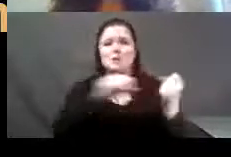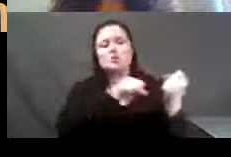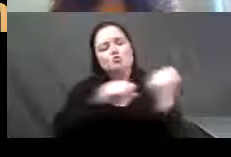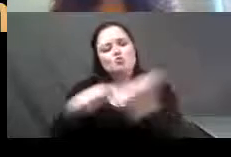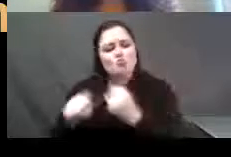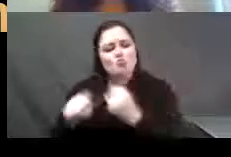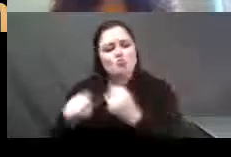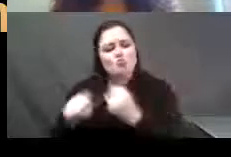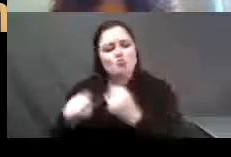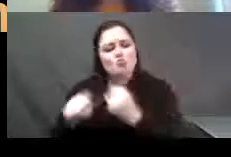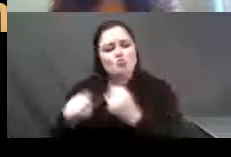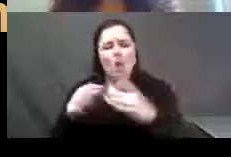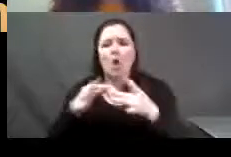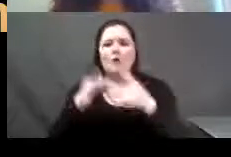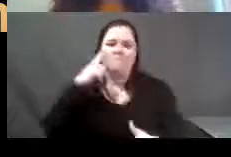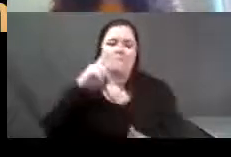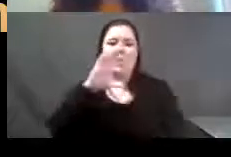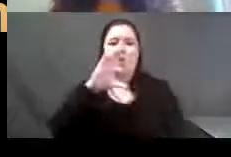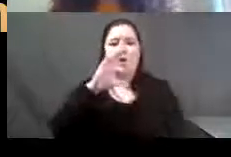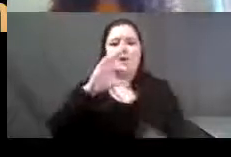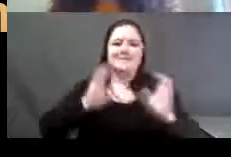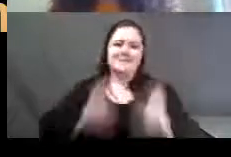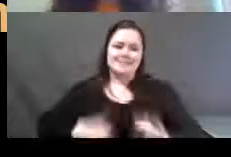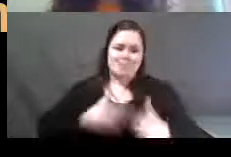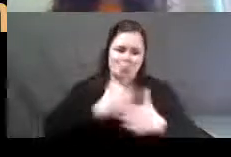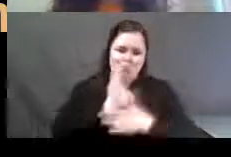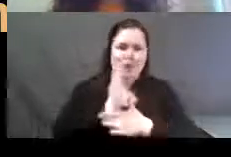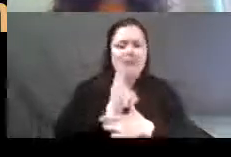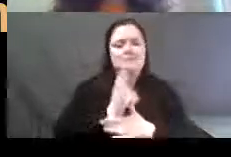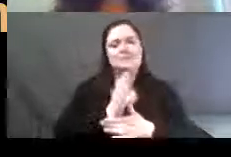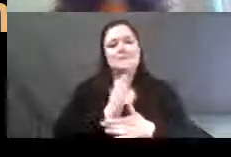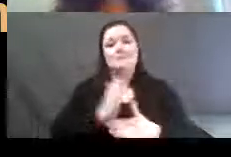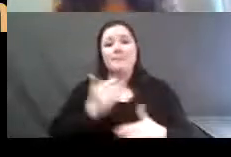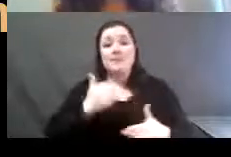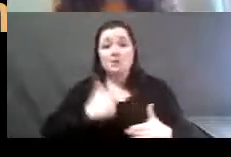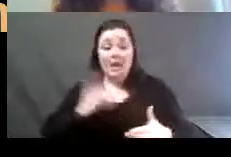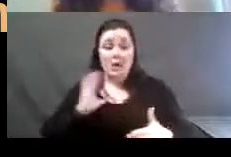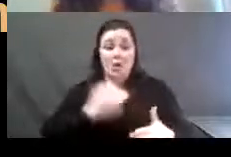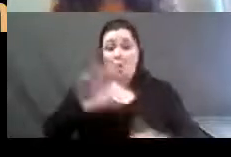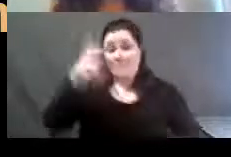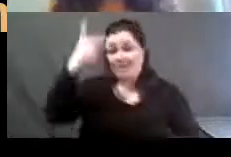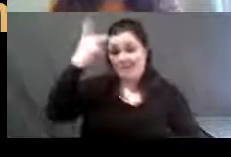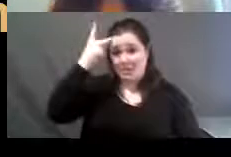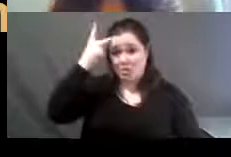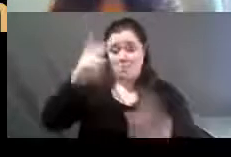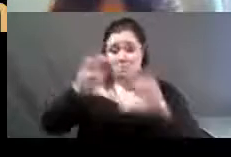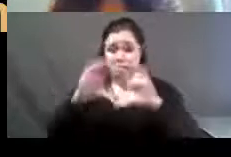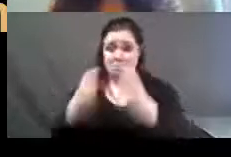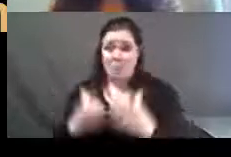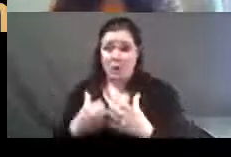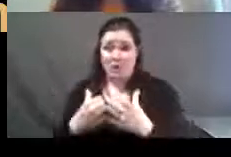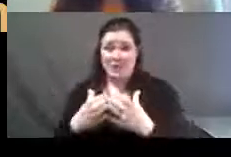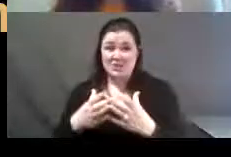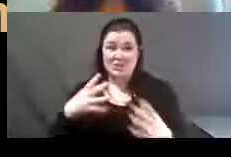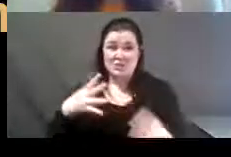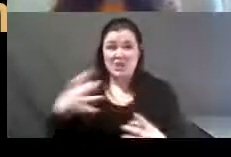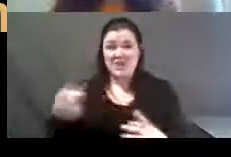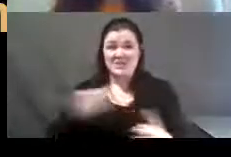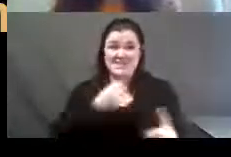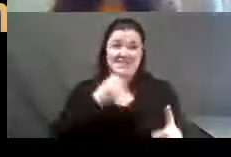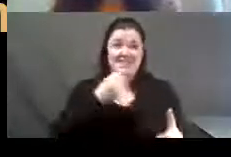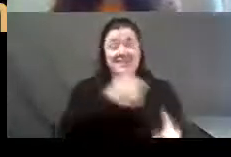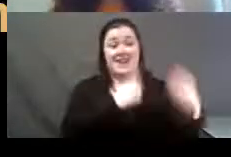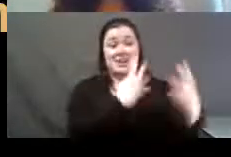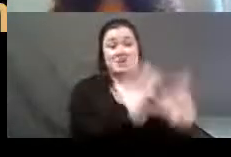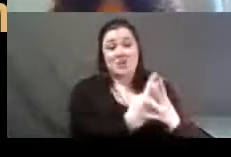rights movement. She created her own political party. She was actually arrested by helping Black people be able